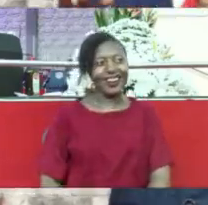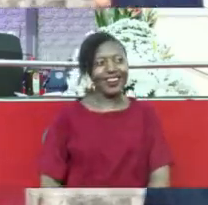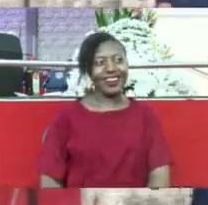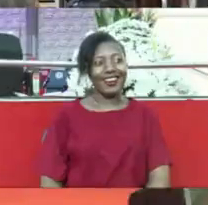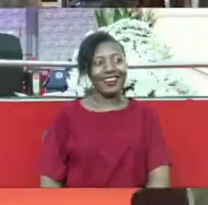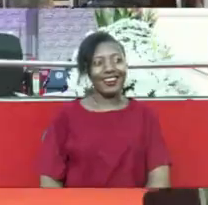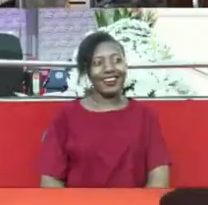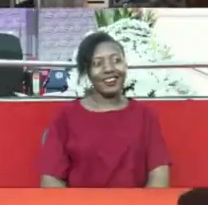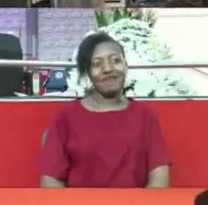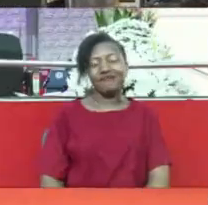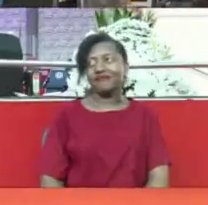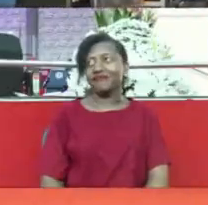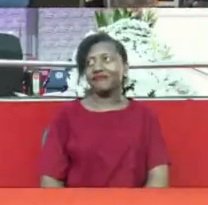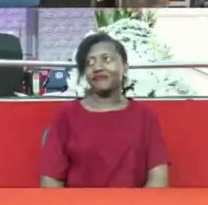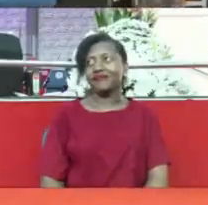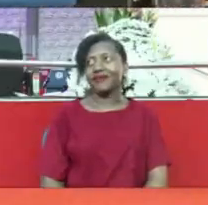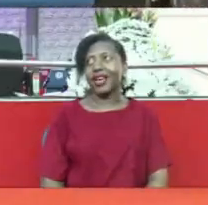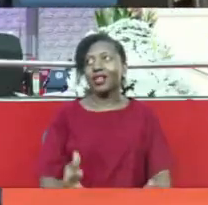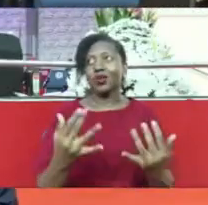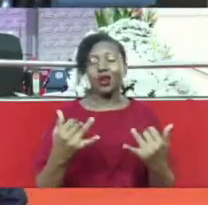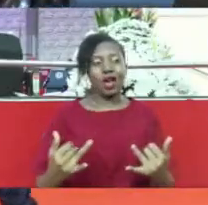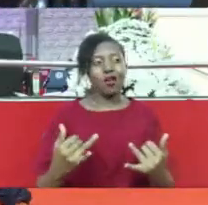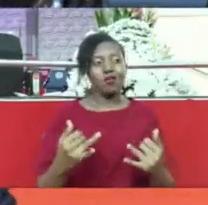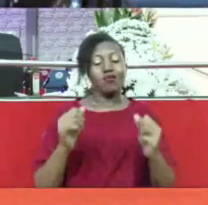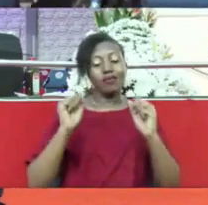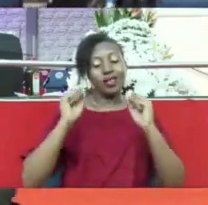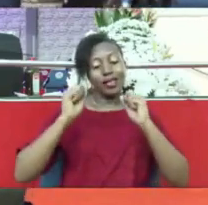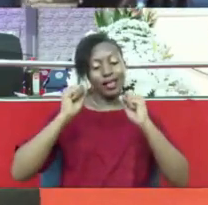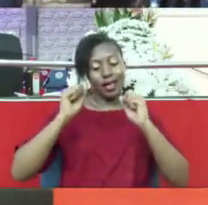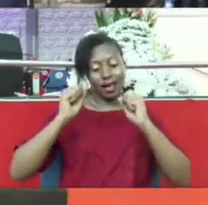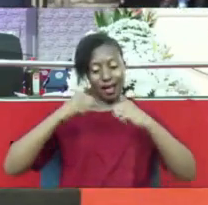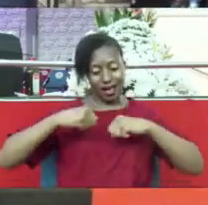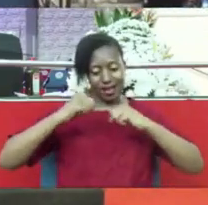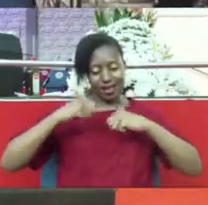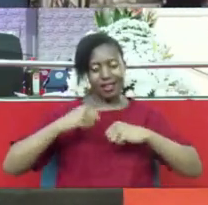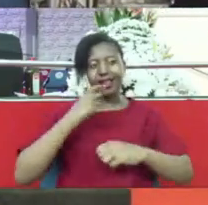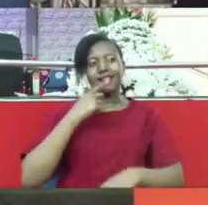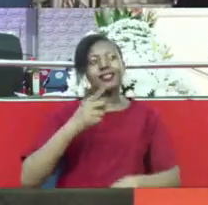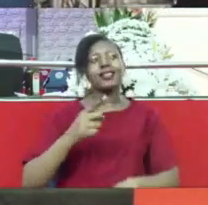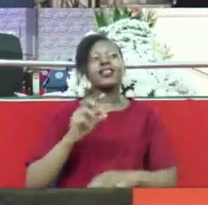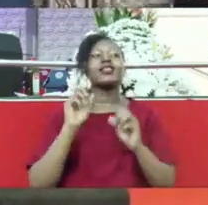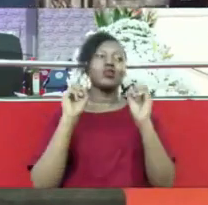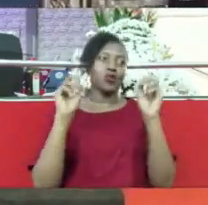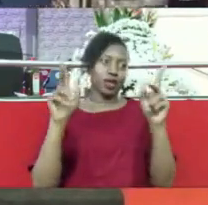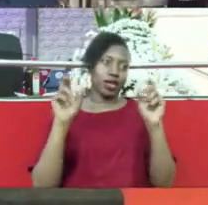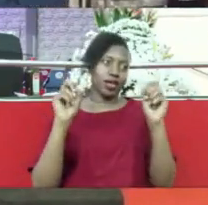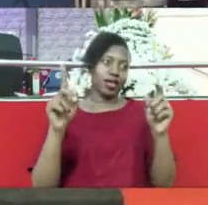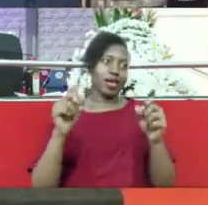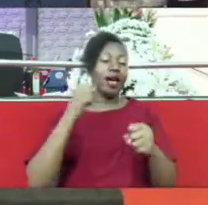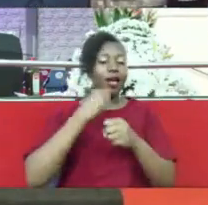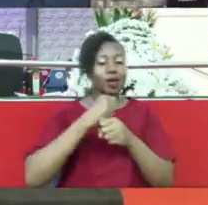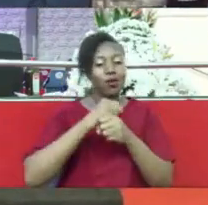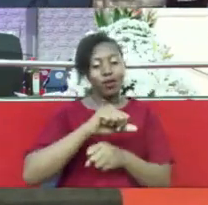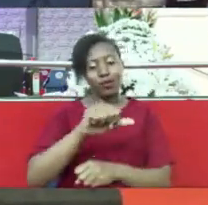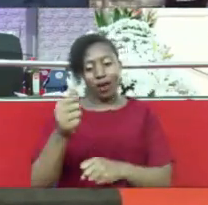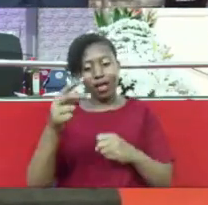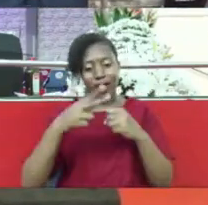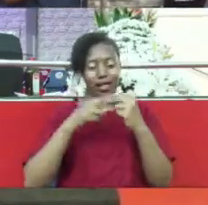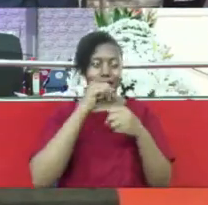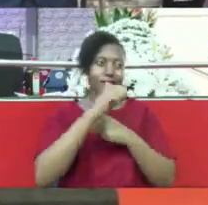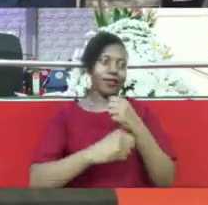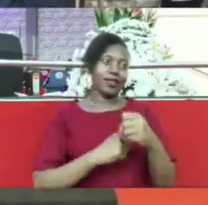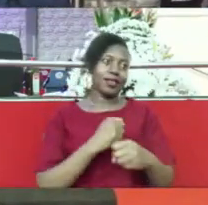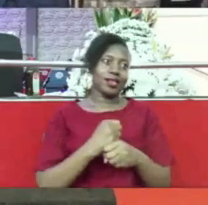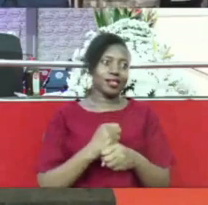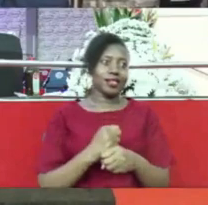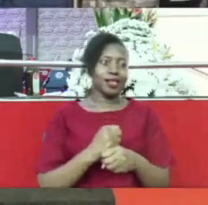mtu ambaye hajielewi. And then he said it's okay. Akasema ni sawa tu. And he started working for another 7 years. Na akaanza na kufanya kazi kwa miaka mingine 7.